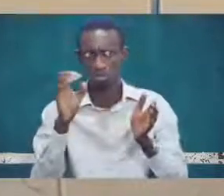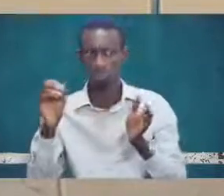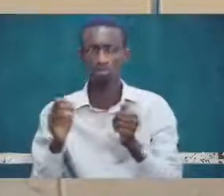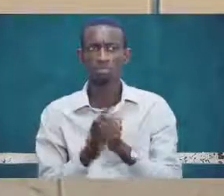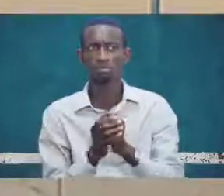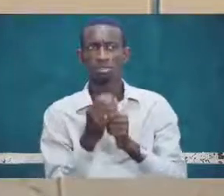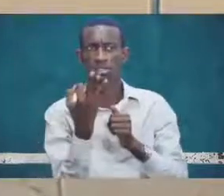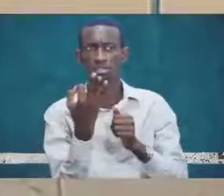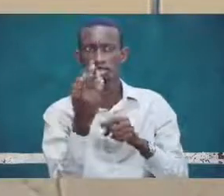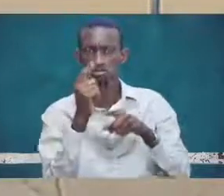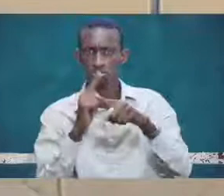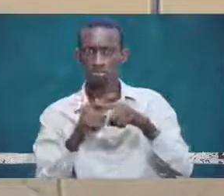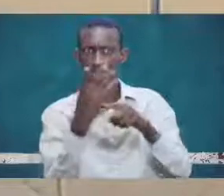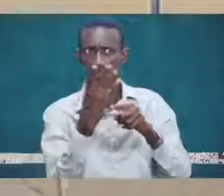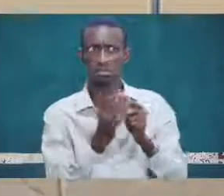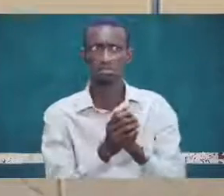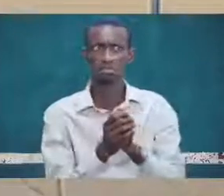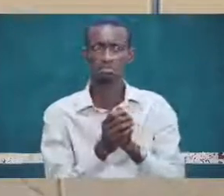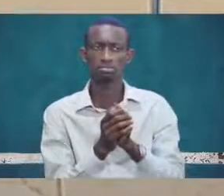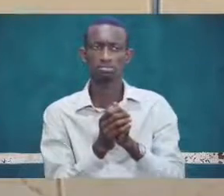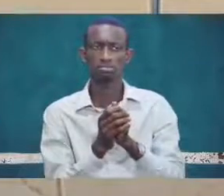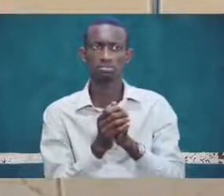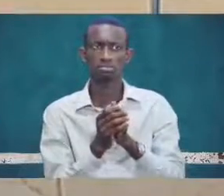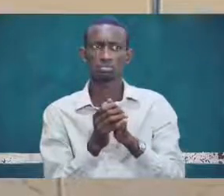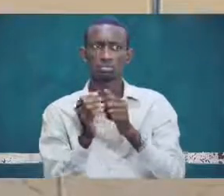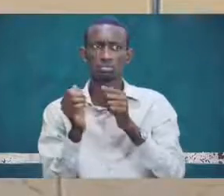1. And then 15, 16. He will get